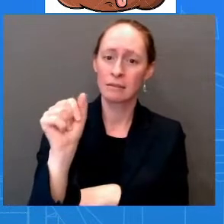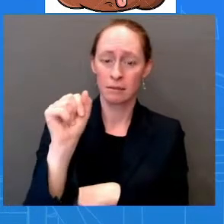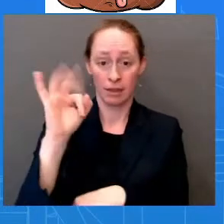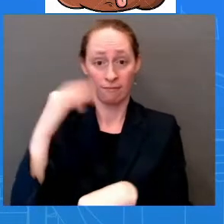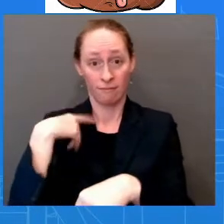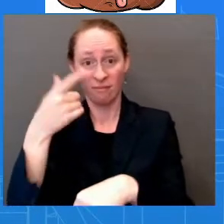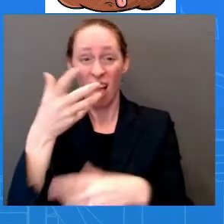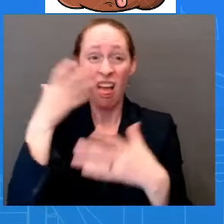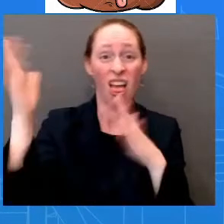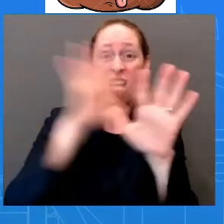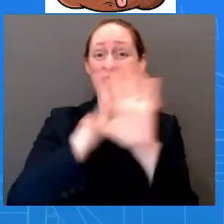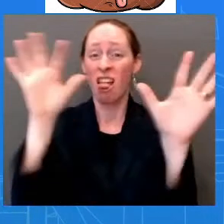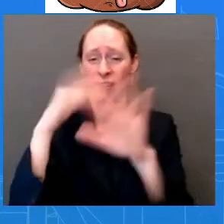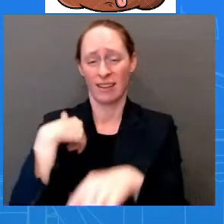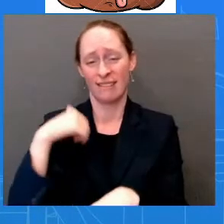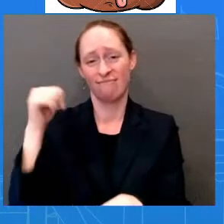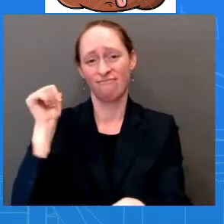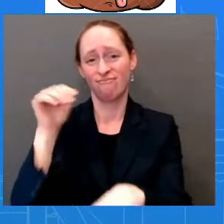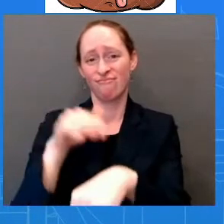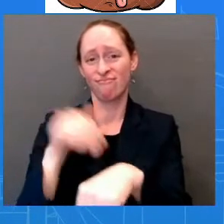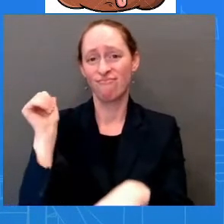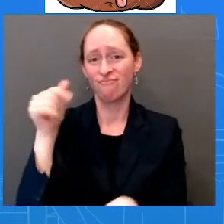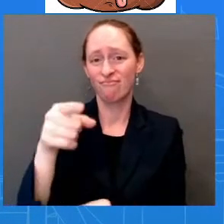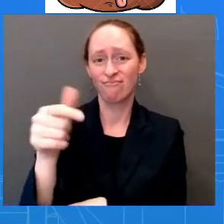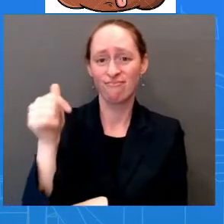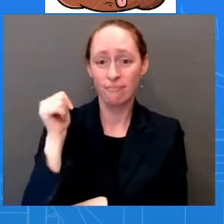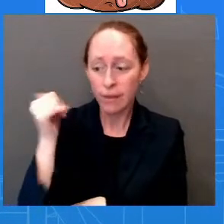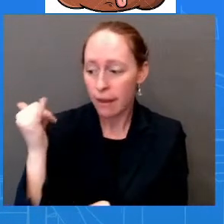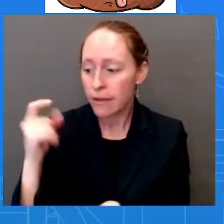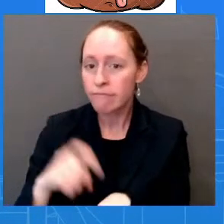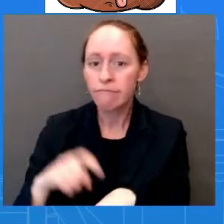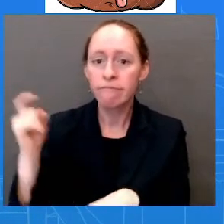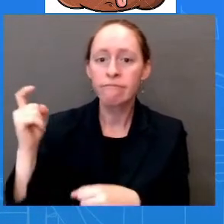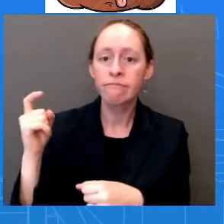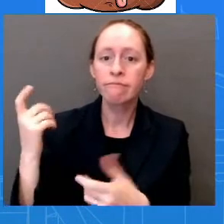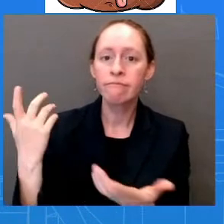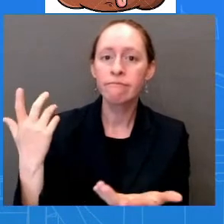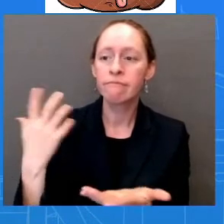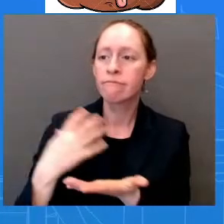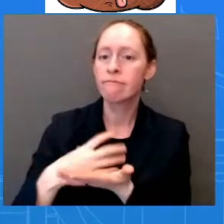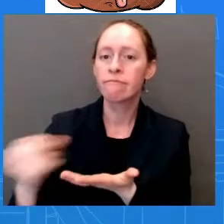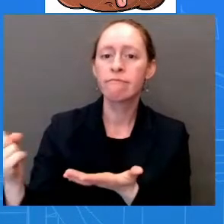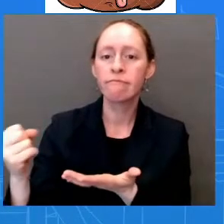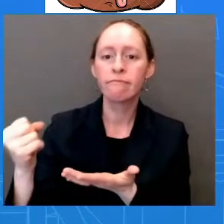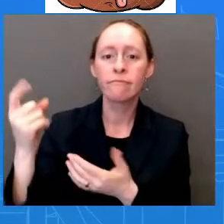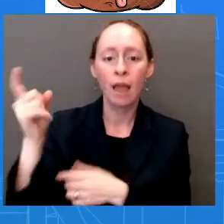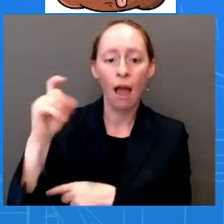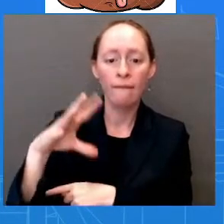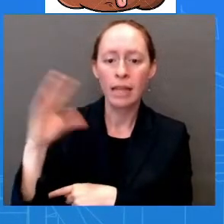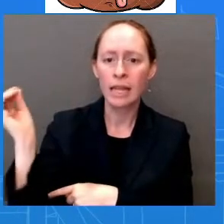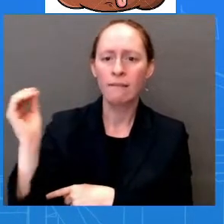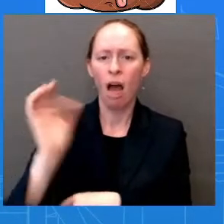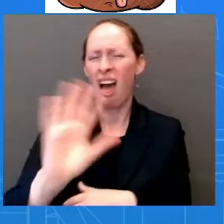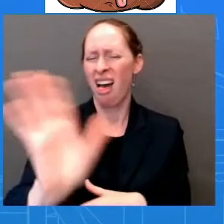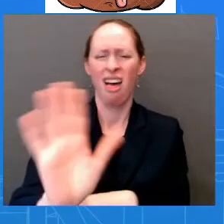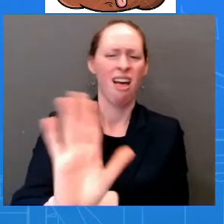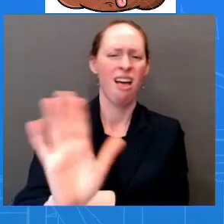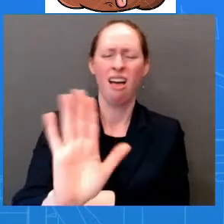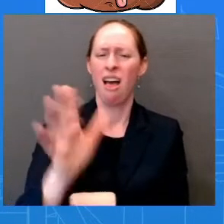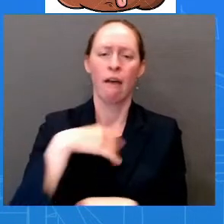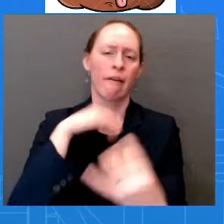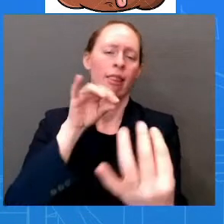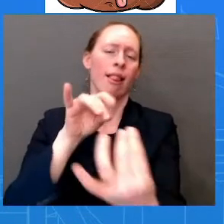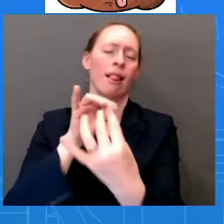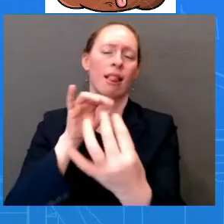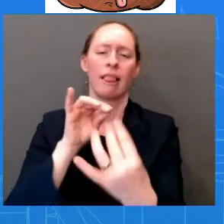clock. Ooh, you grounded. I'm done. I'm not getting into a back and forth with you. Go ahead, Jeremy. Dr. Fauci.